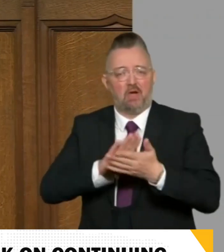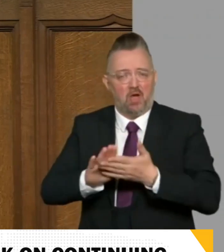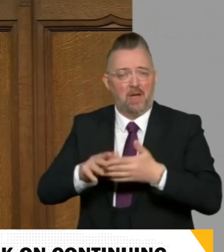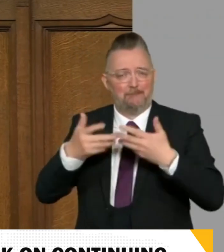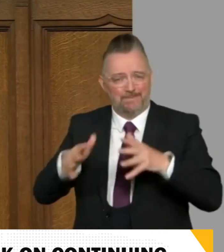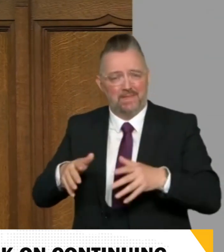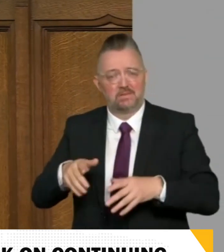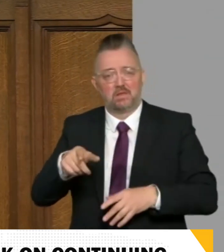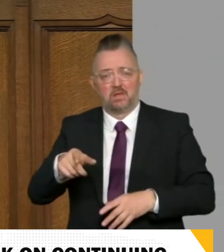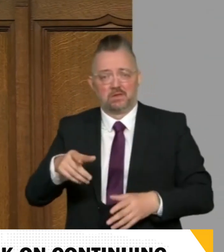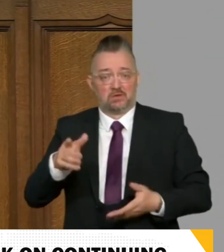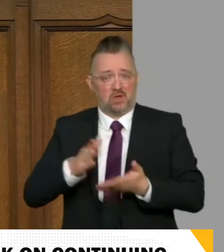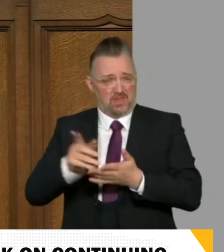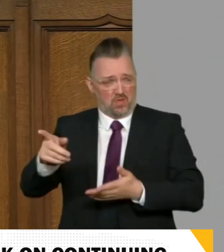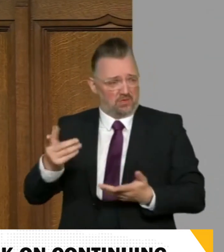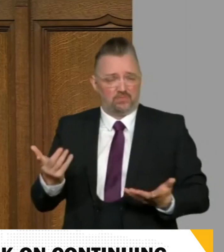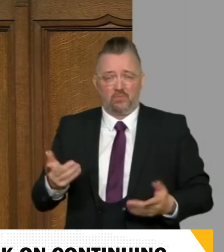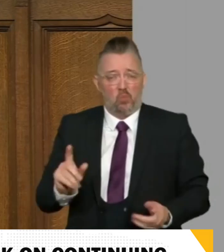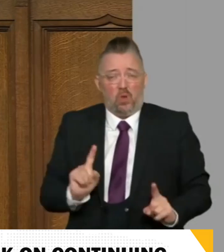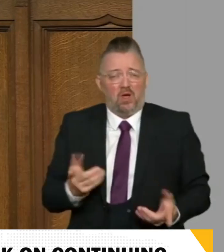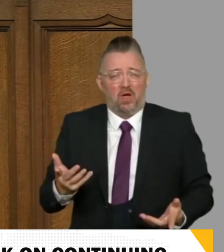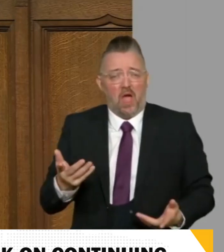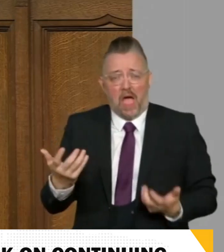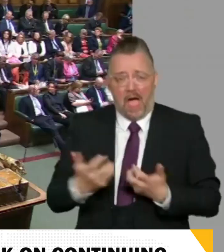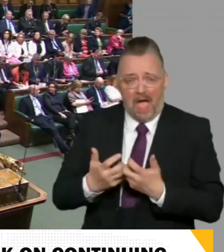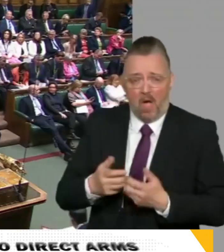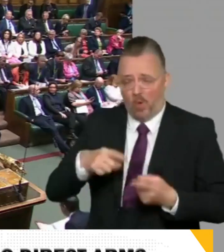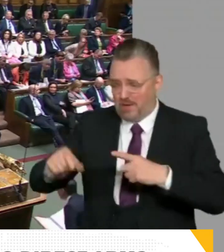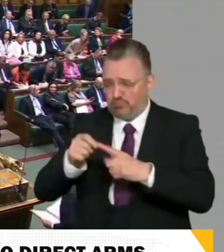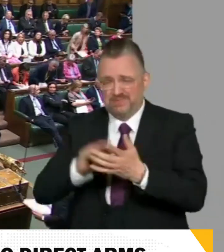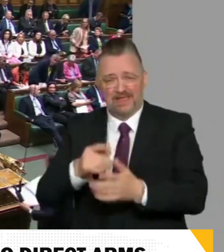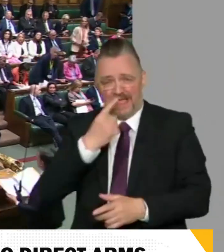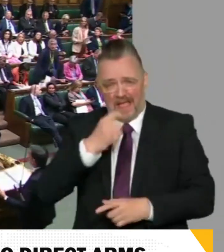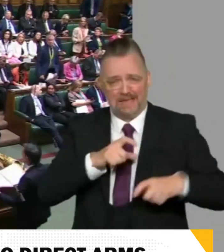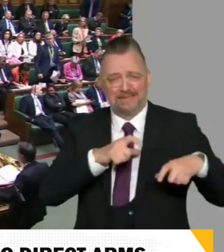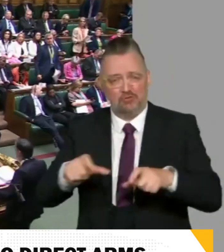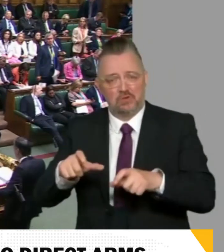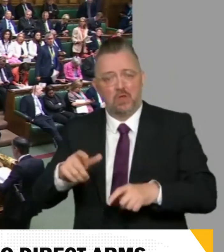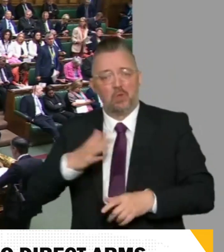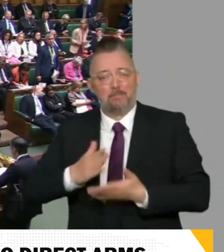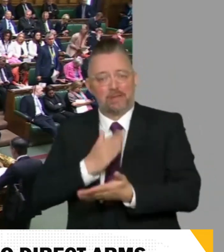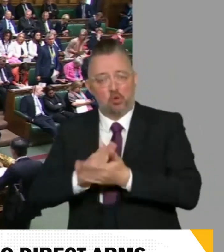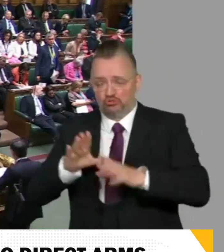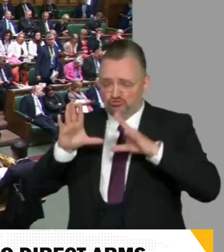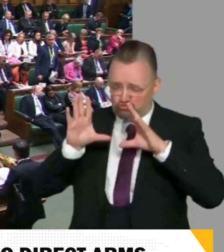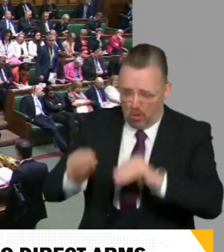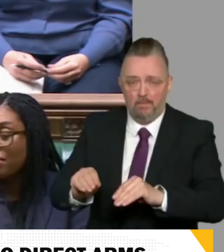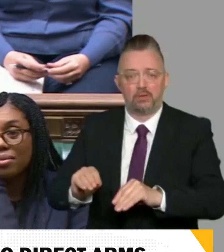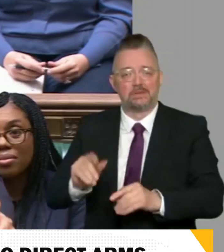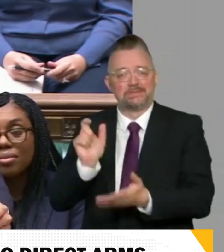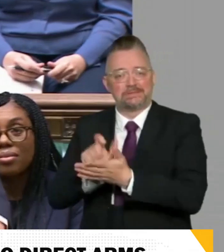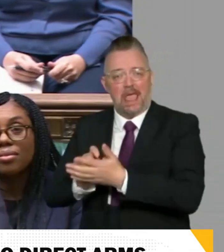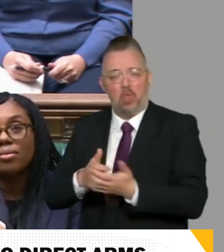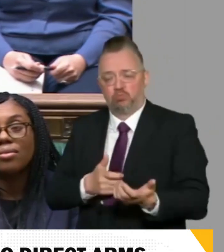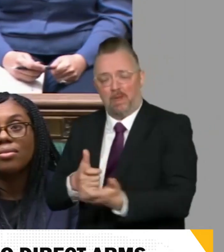majority of the British public and end arms sales to Israel? Mr. Speaker, I just point out to the honourable